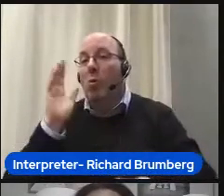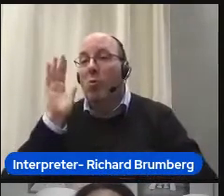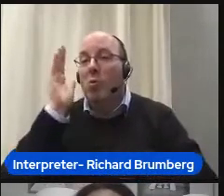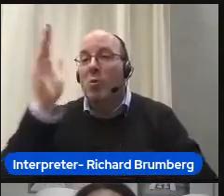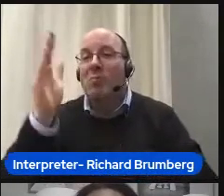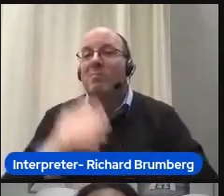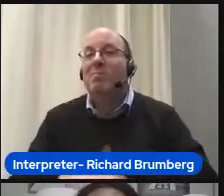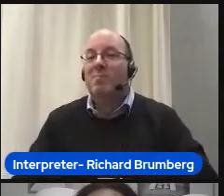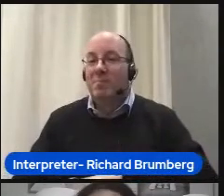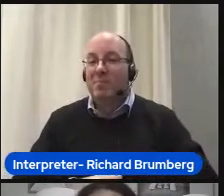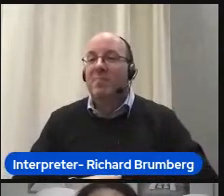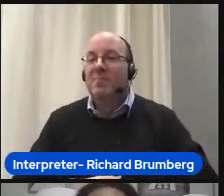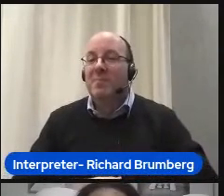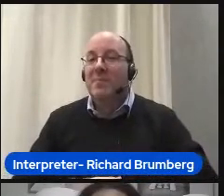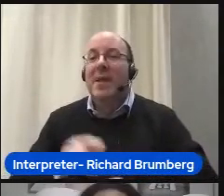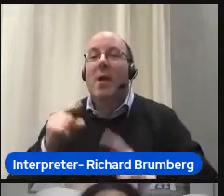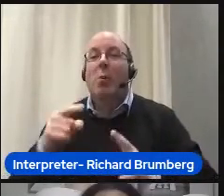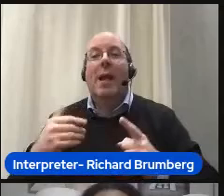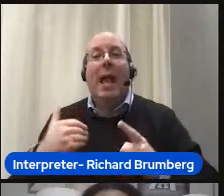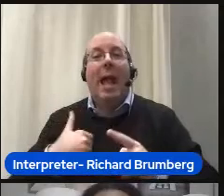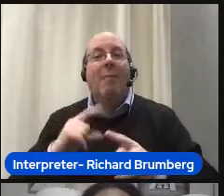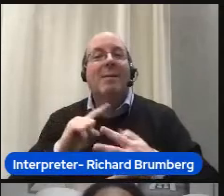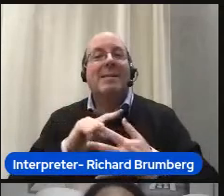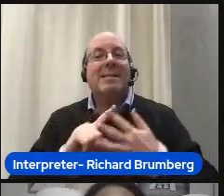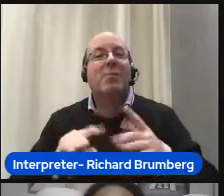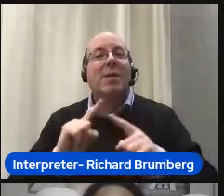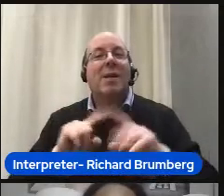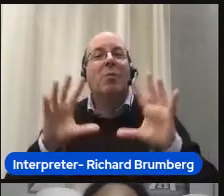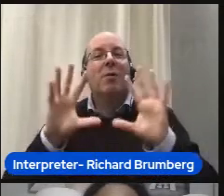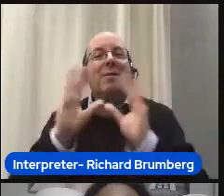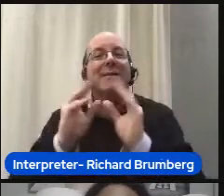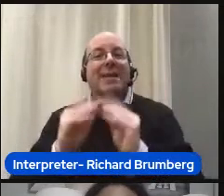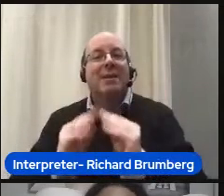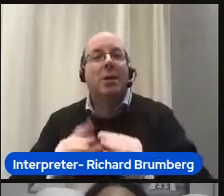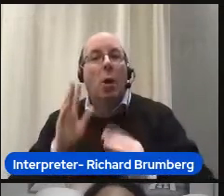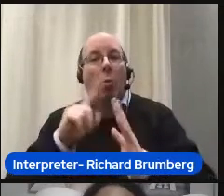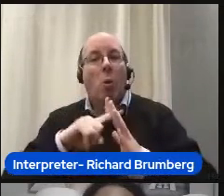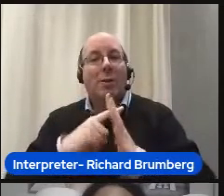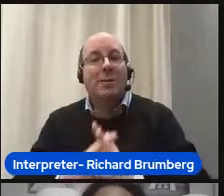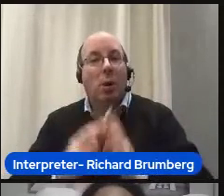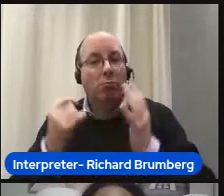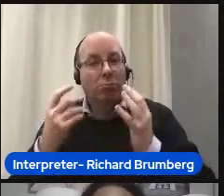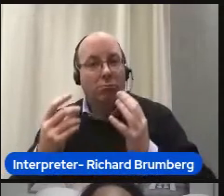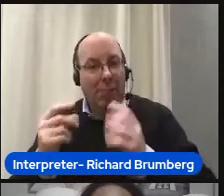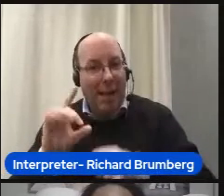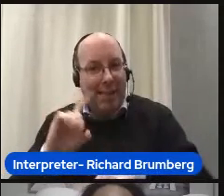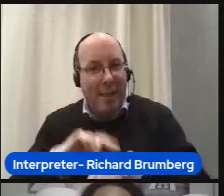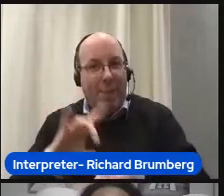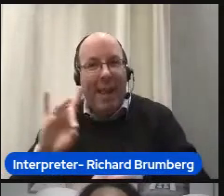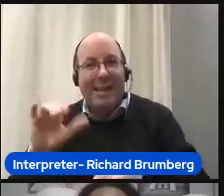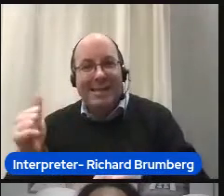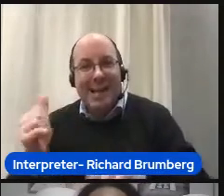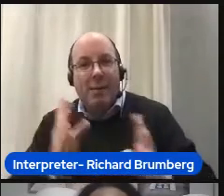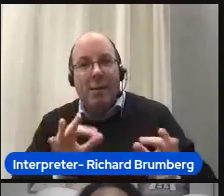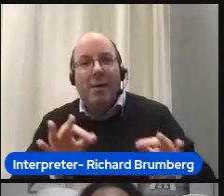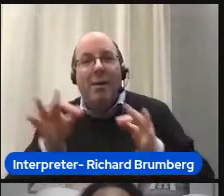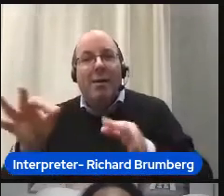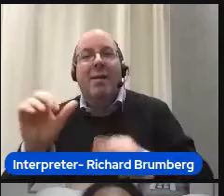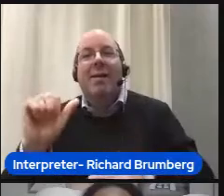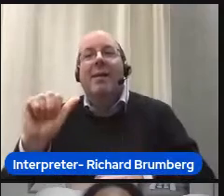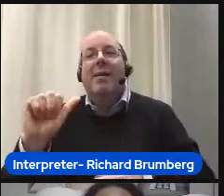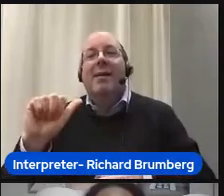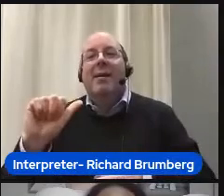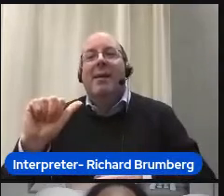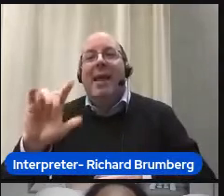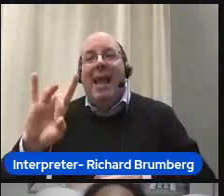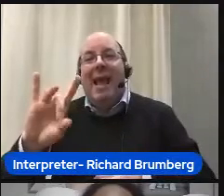in speaking of that work, we have assembled a great series of sessions which will start almost immediately at 8:10 and go till 8:40. And